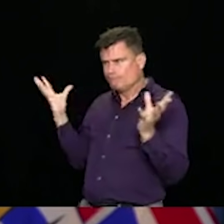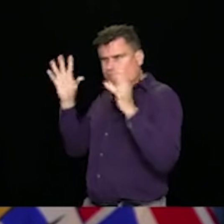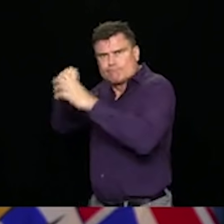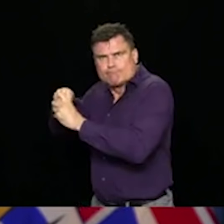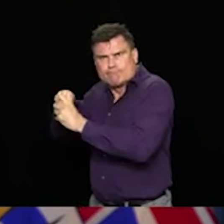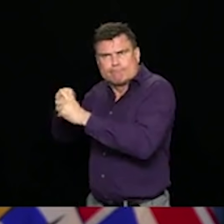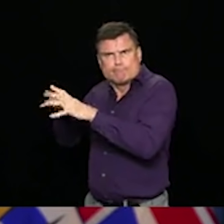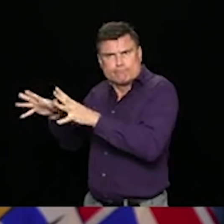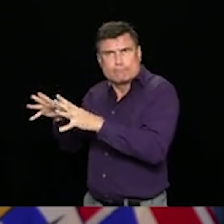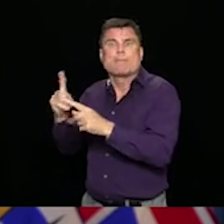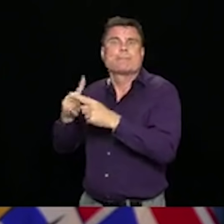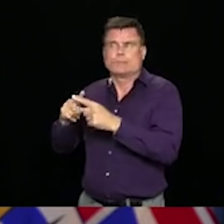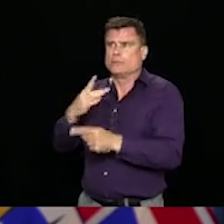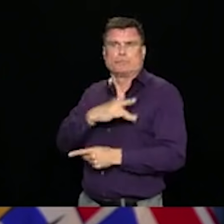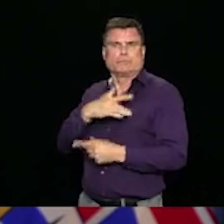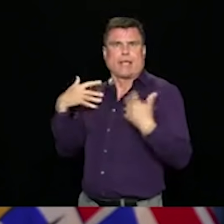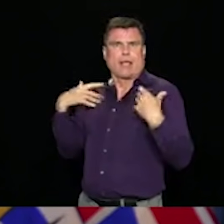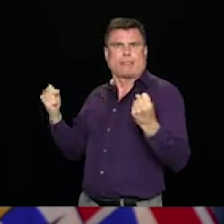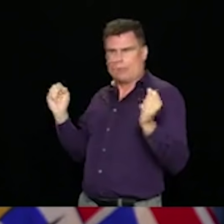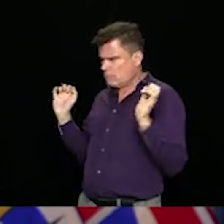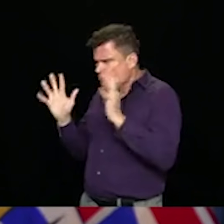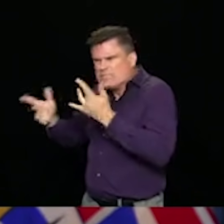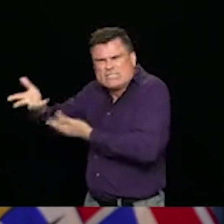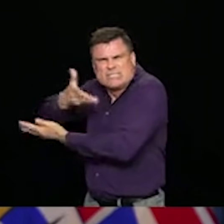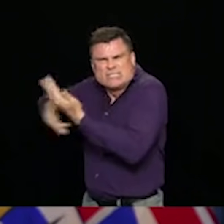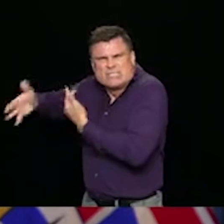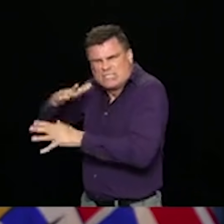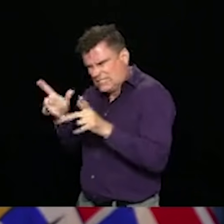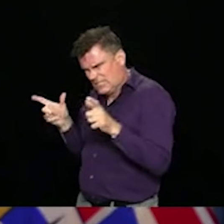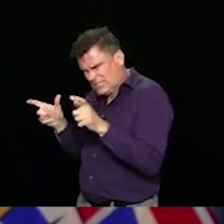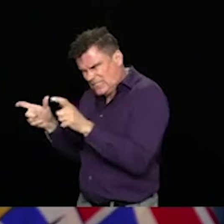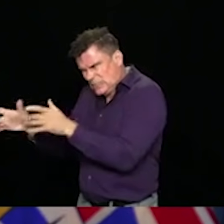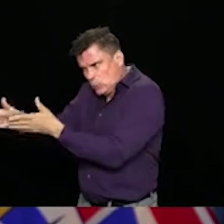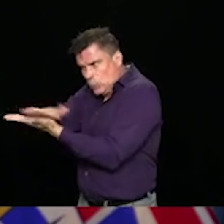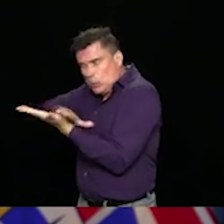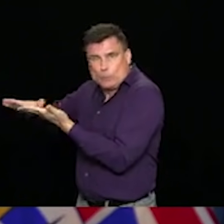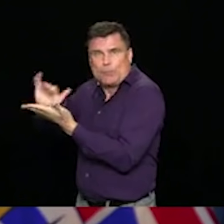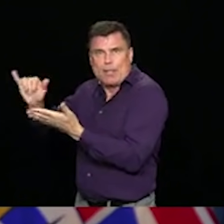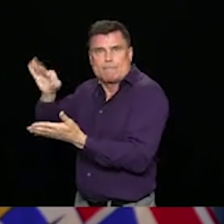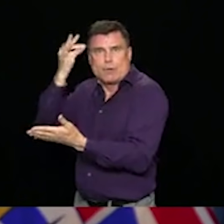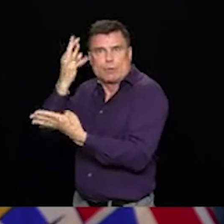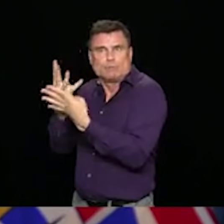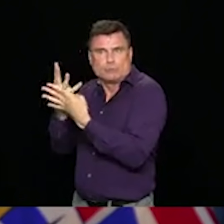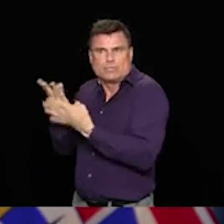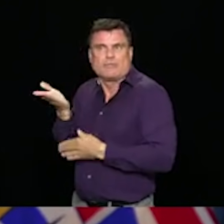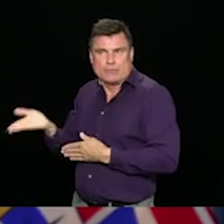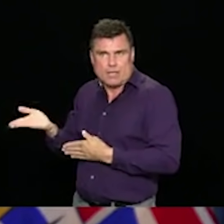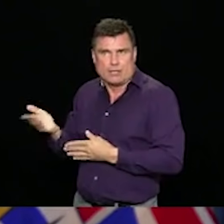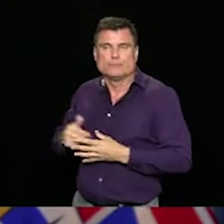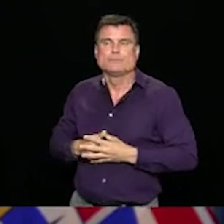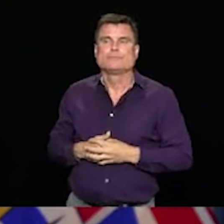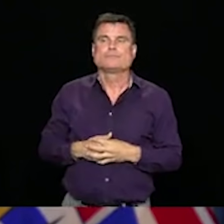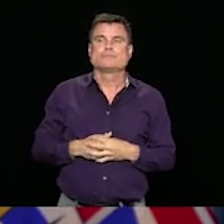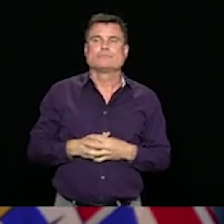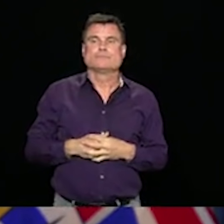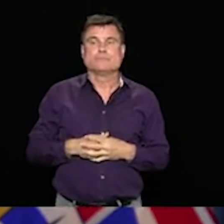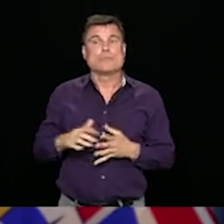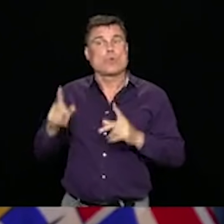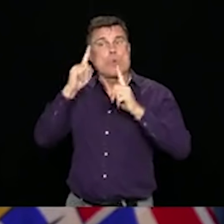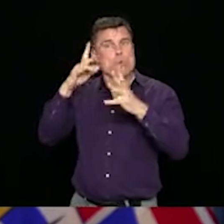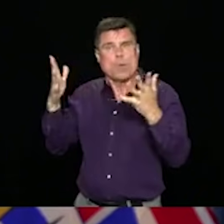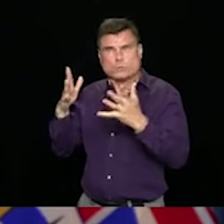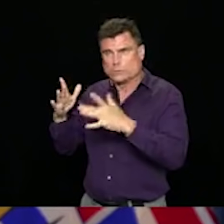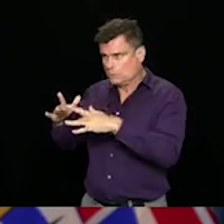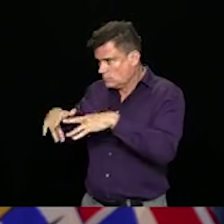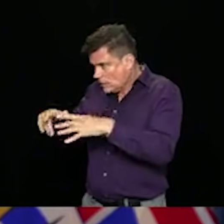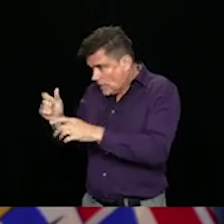the immense effort that people put into ensuring that people in that correctional facility had access to what they needed